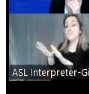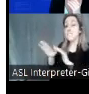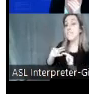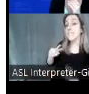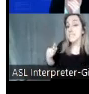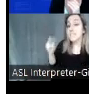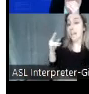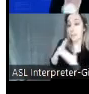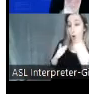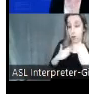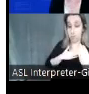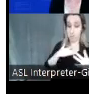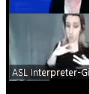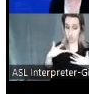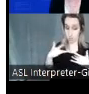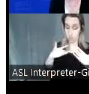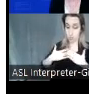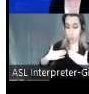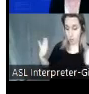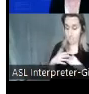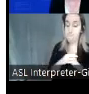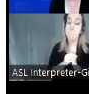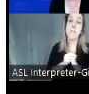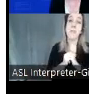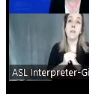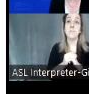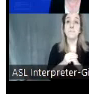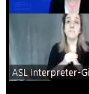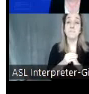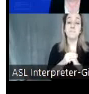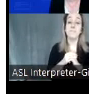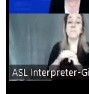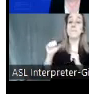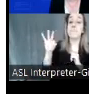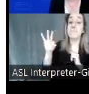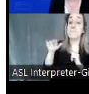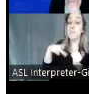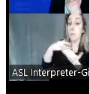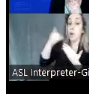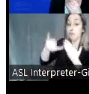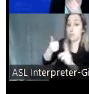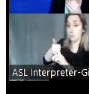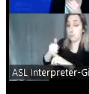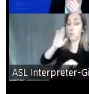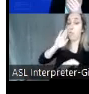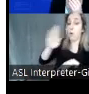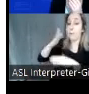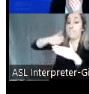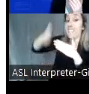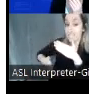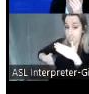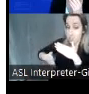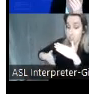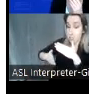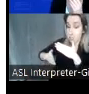part of my concern is whether the project will be completed